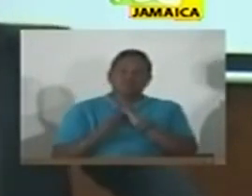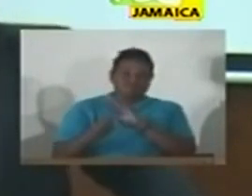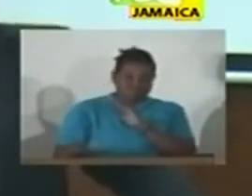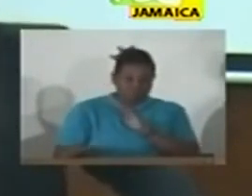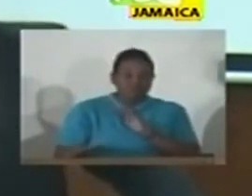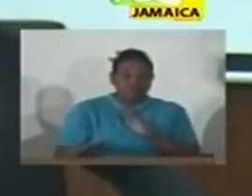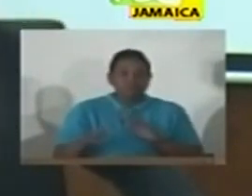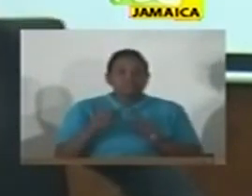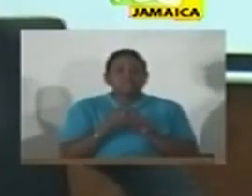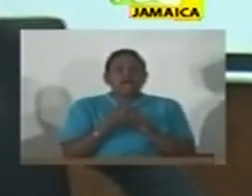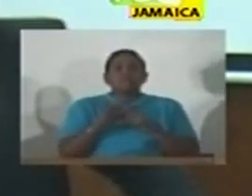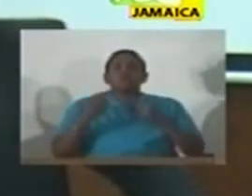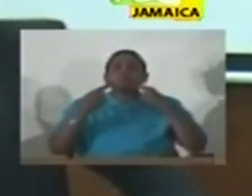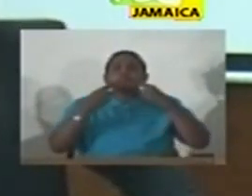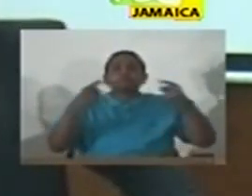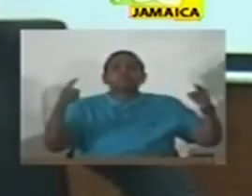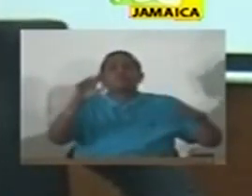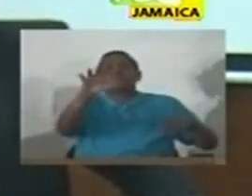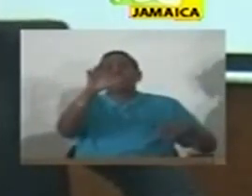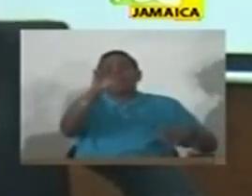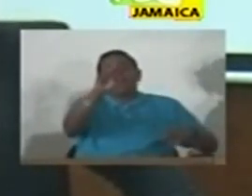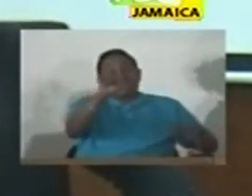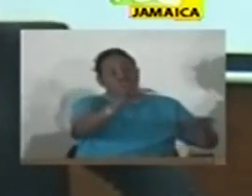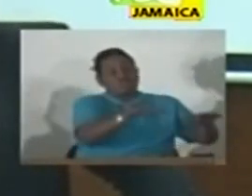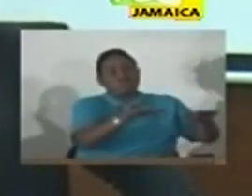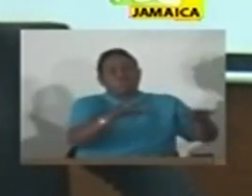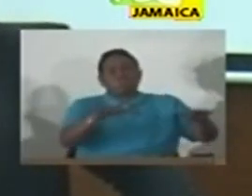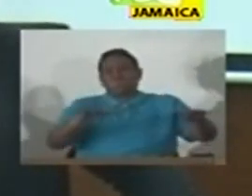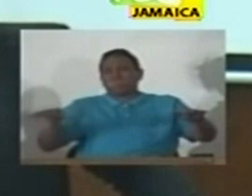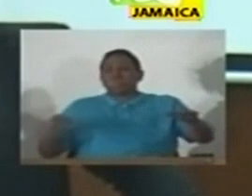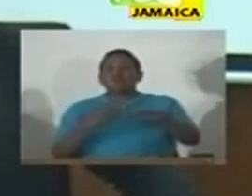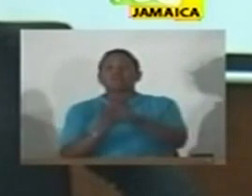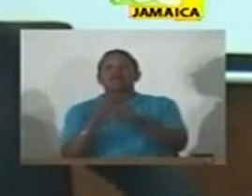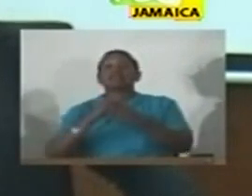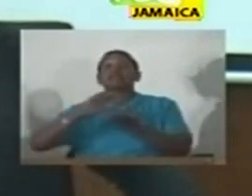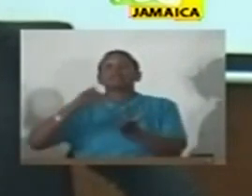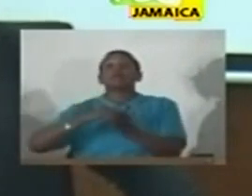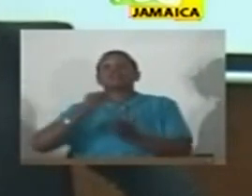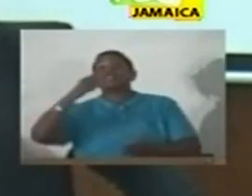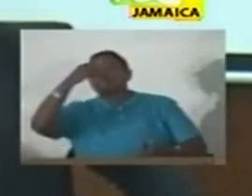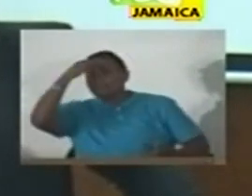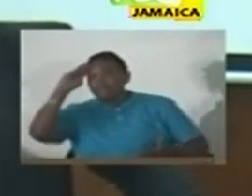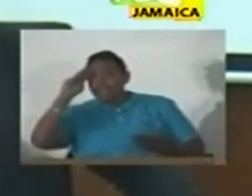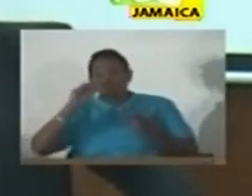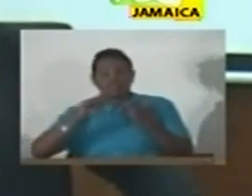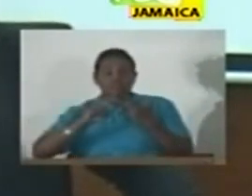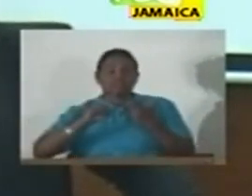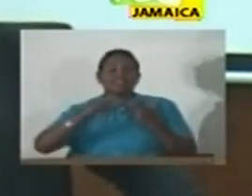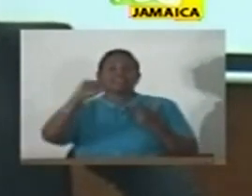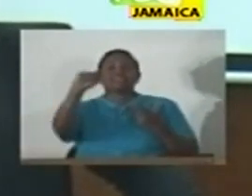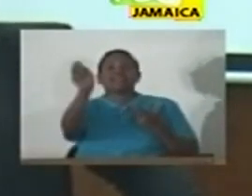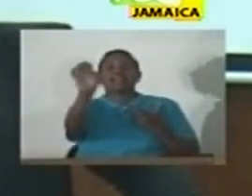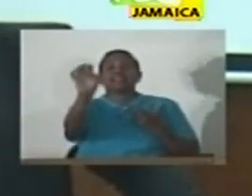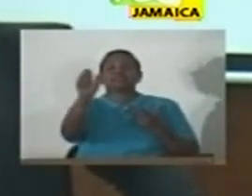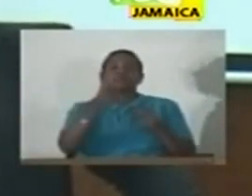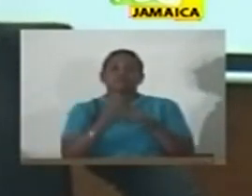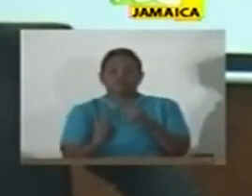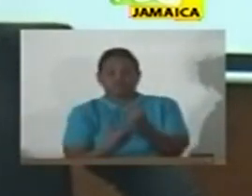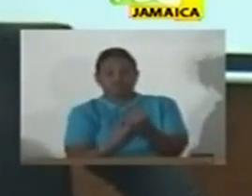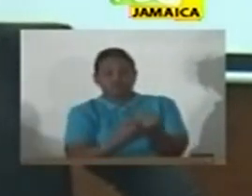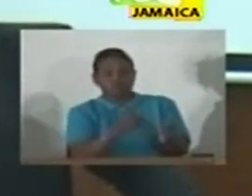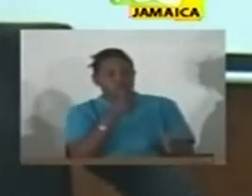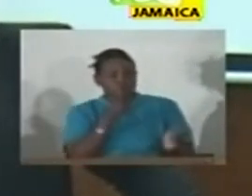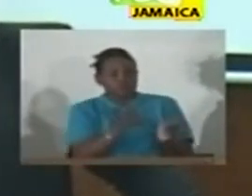also 500 acres of government land in Manchester, St. Mary, and St. Elizabeth to assist small